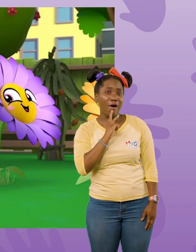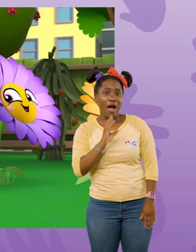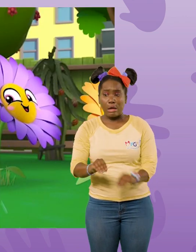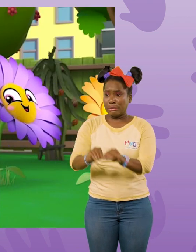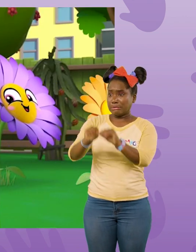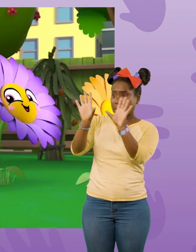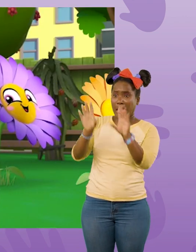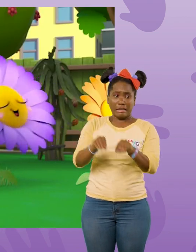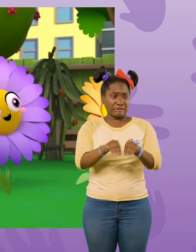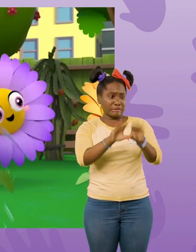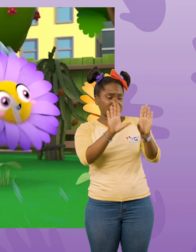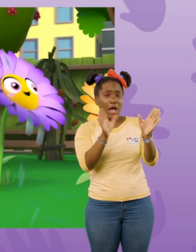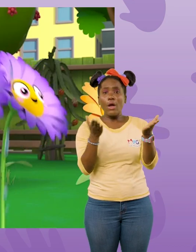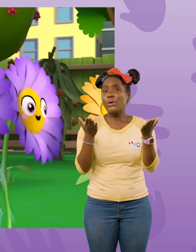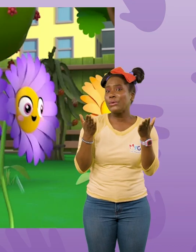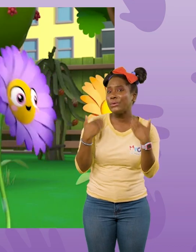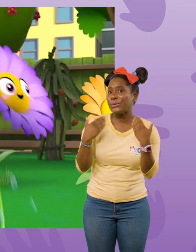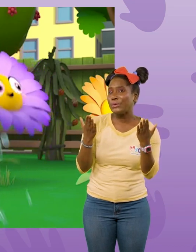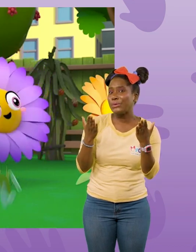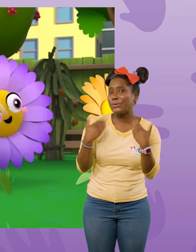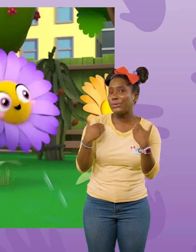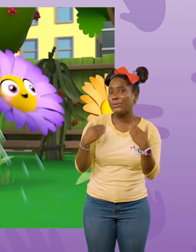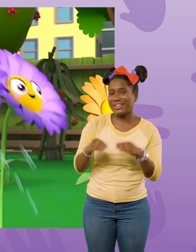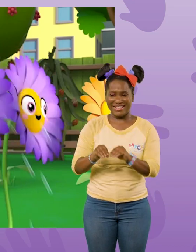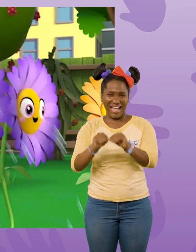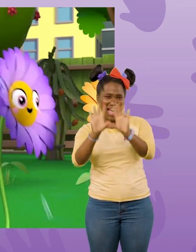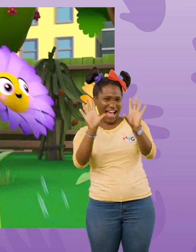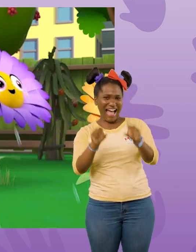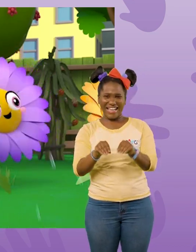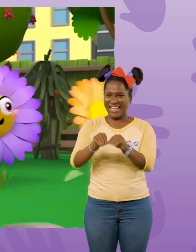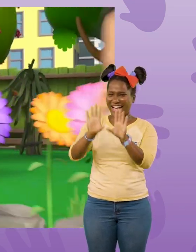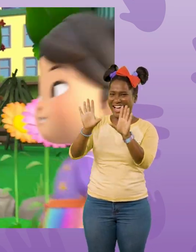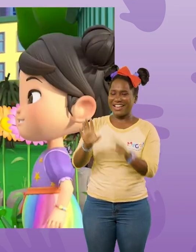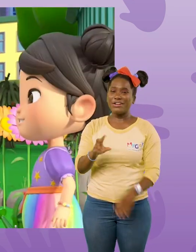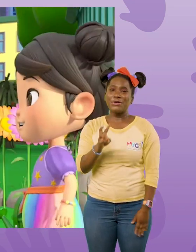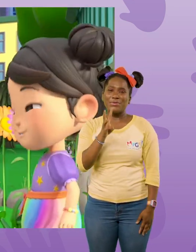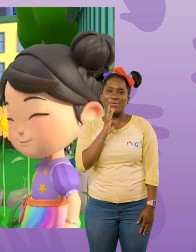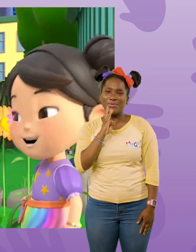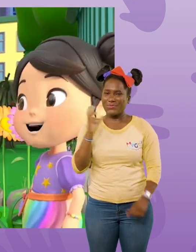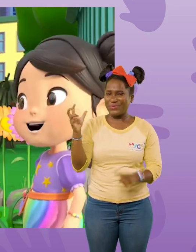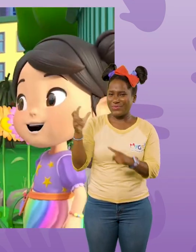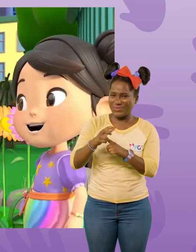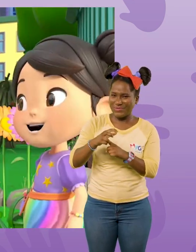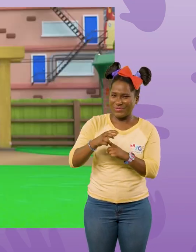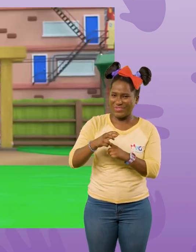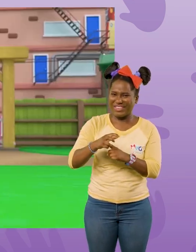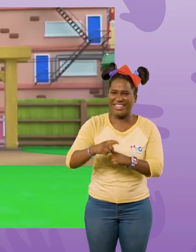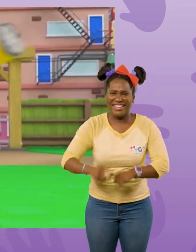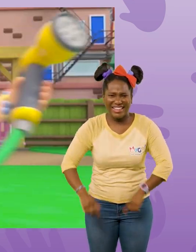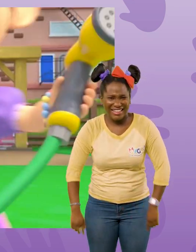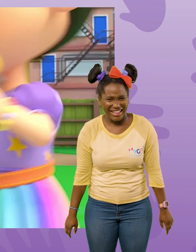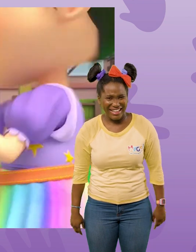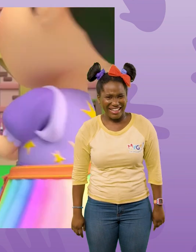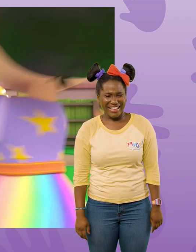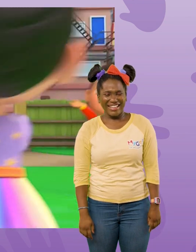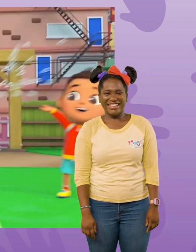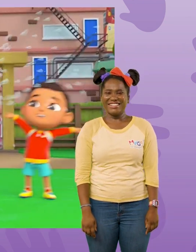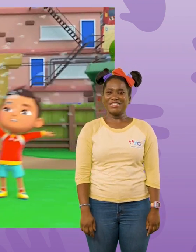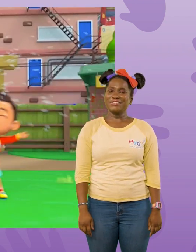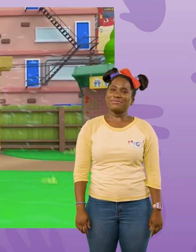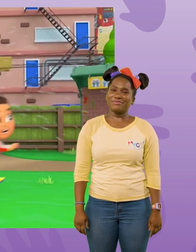Pour the water. Splash, splash. Keep it cool. Splash, splash. Water rules.